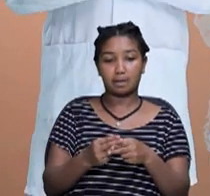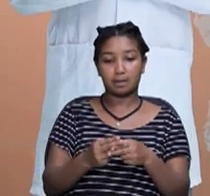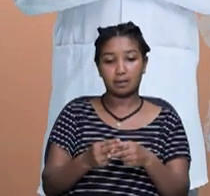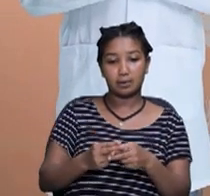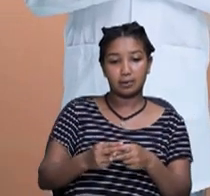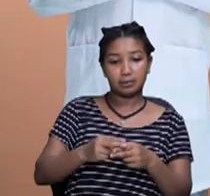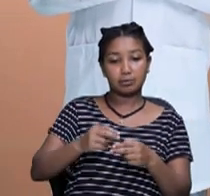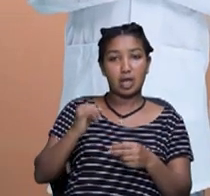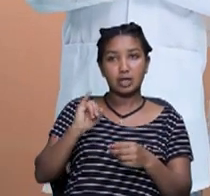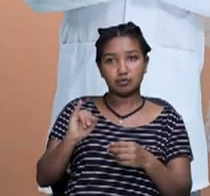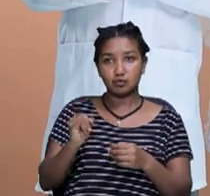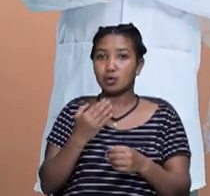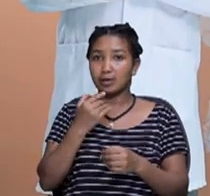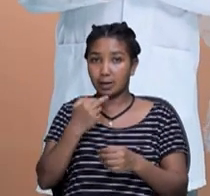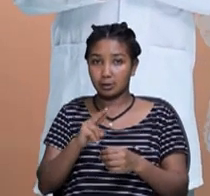insulin and glucagon.